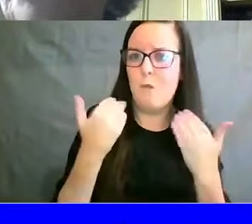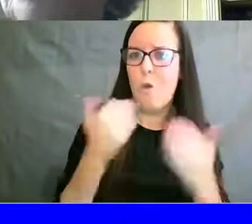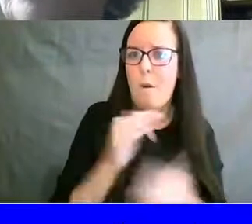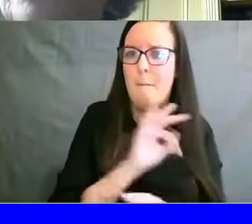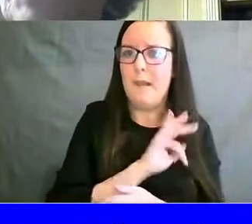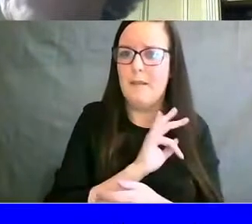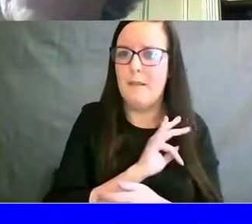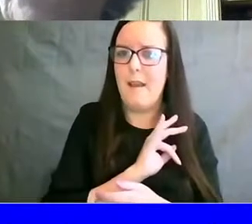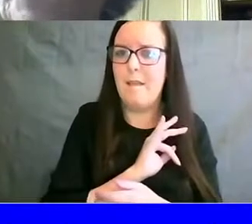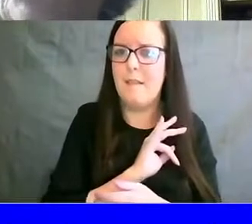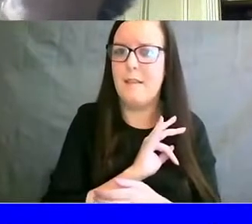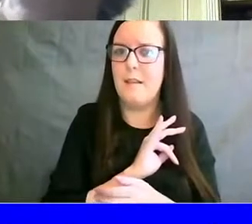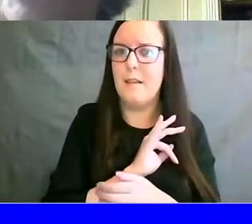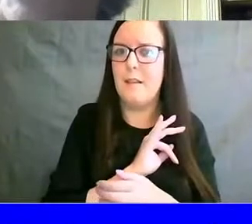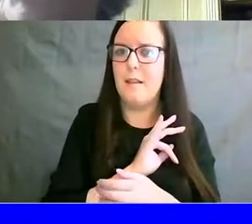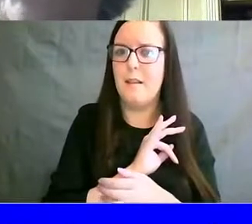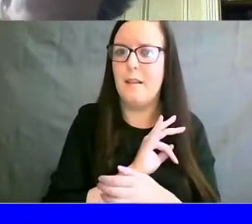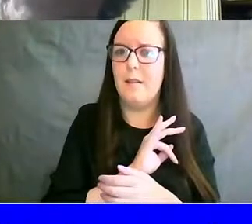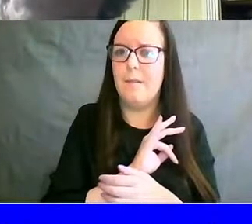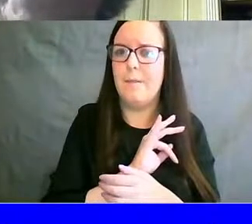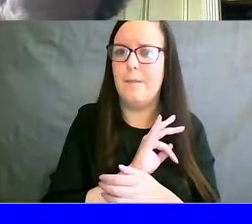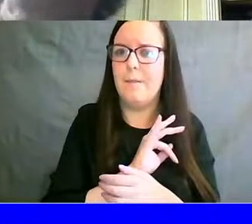the issues. Survey in